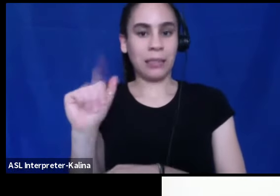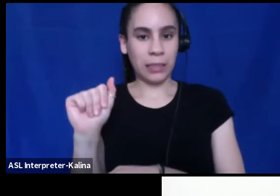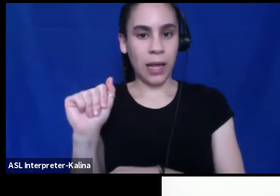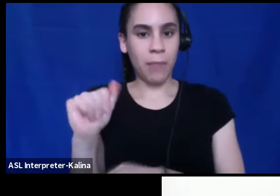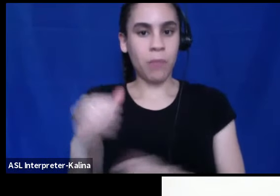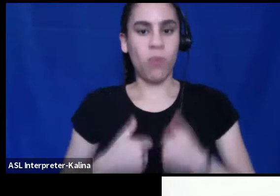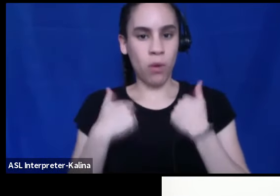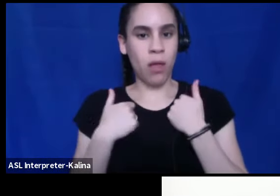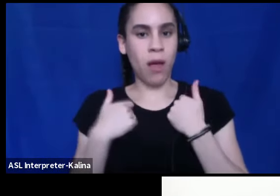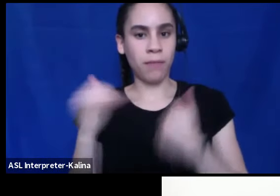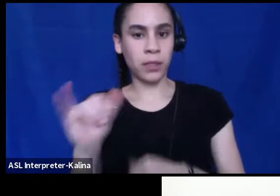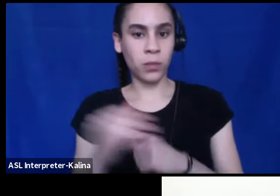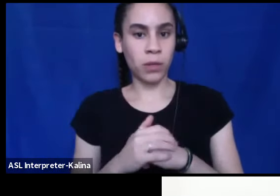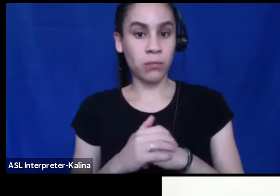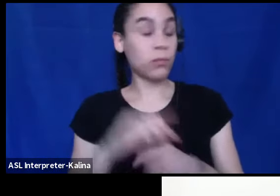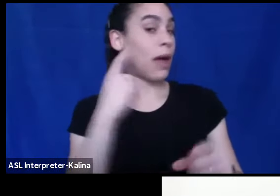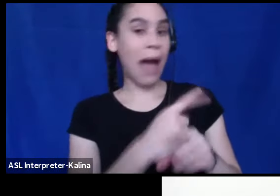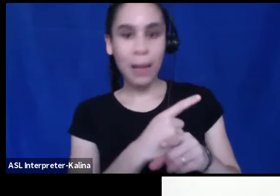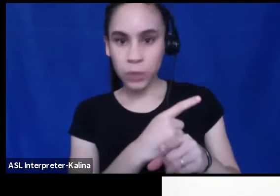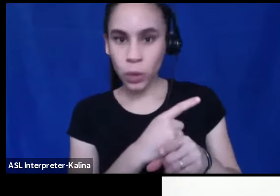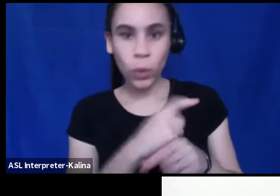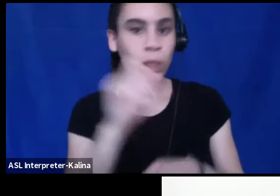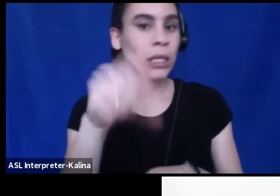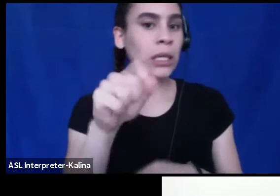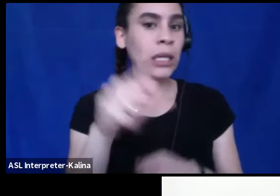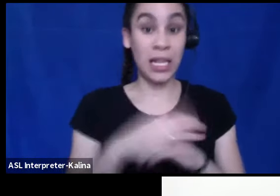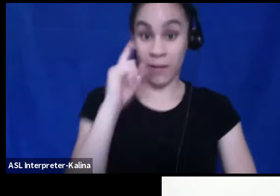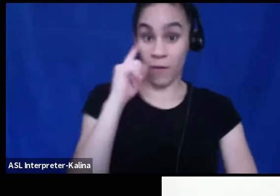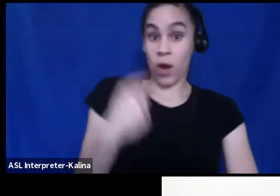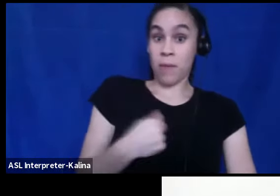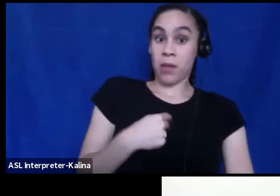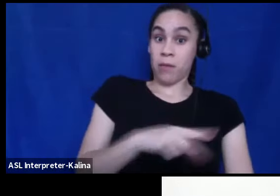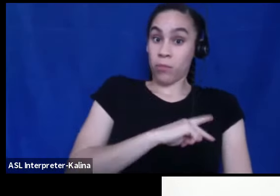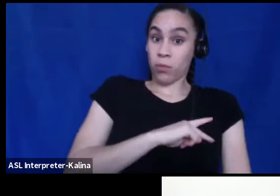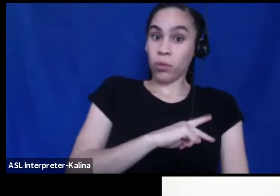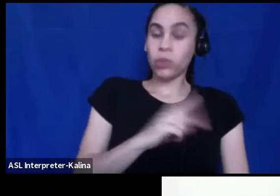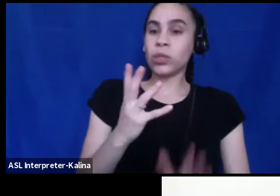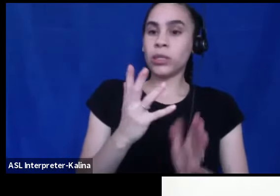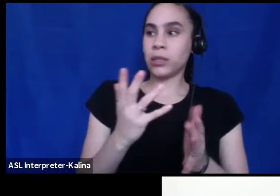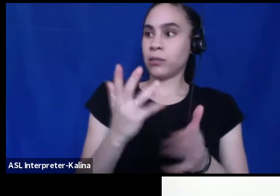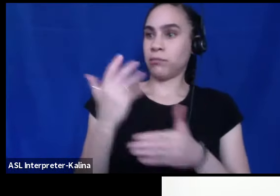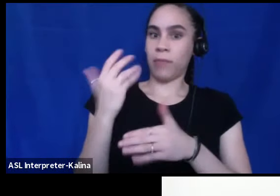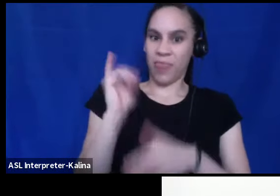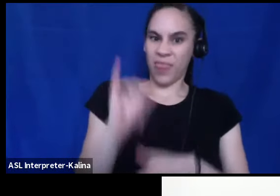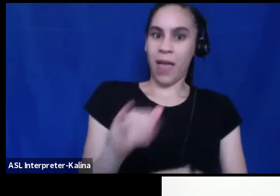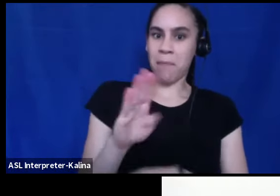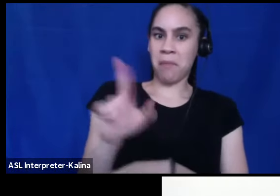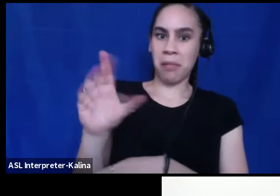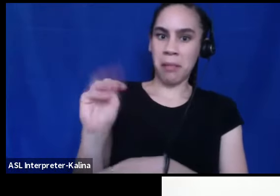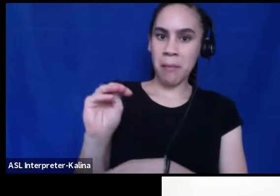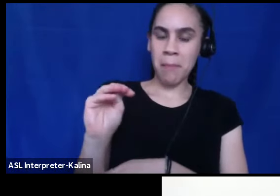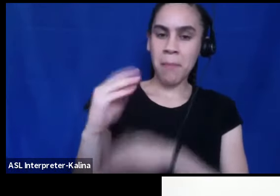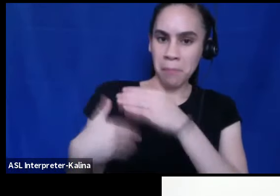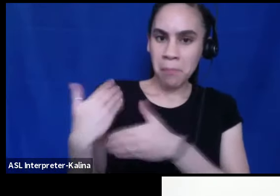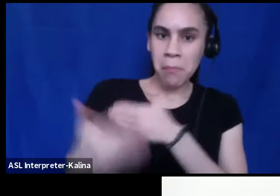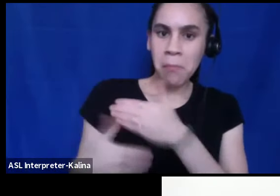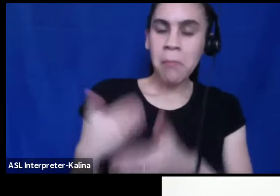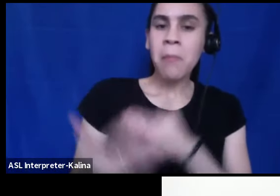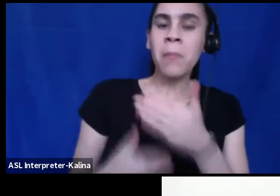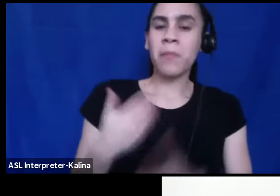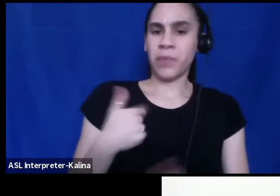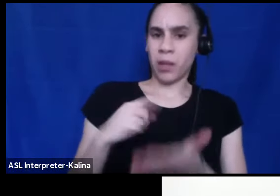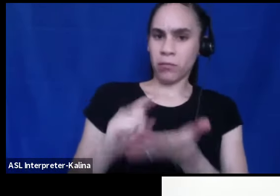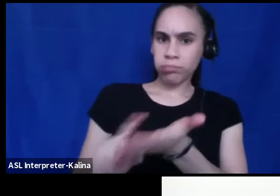I mean, there's some, even for me, I learned through this whole movement and talking to my community and better